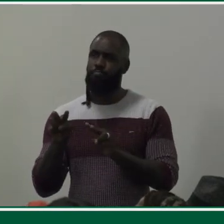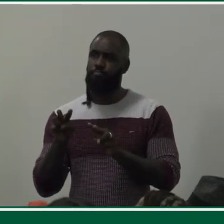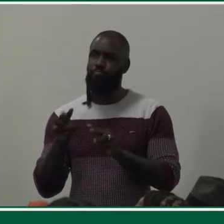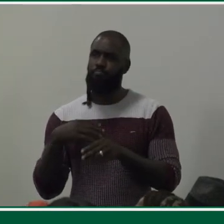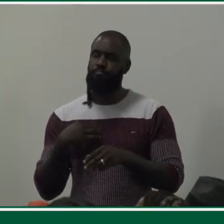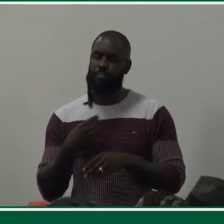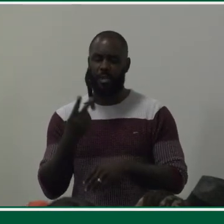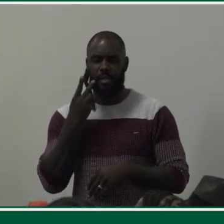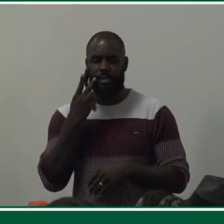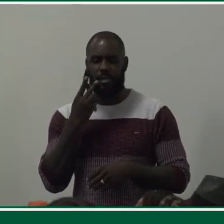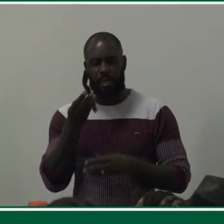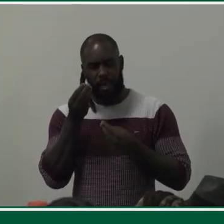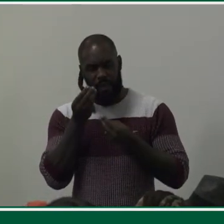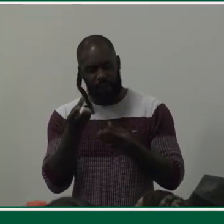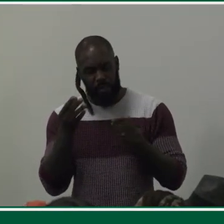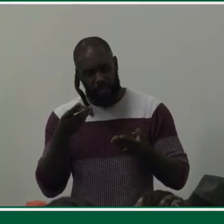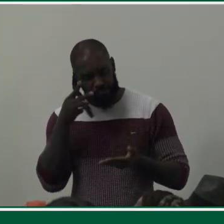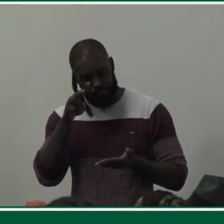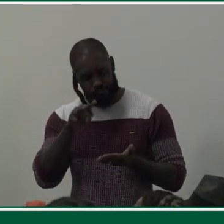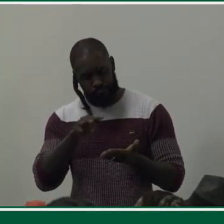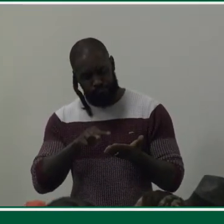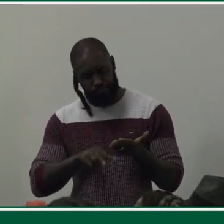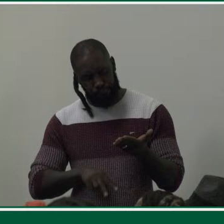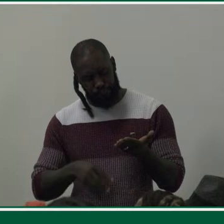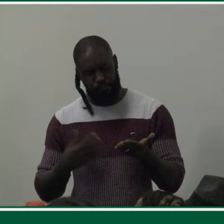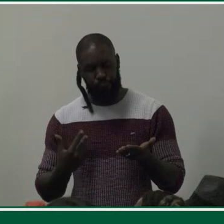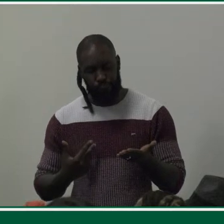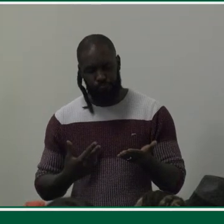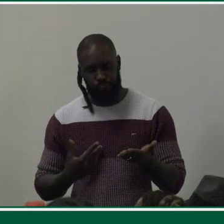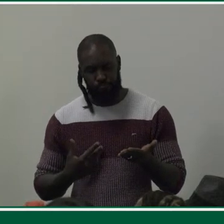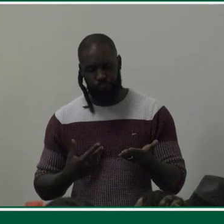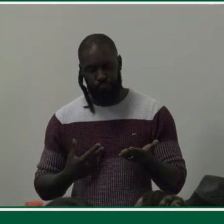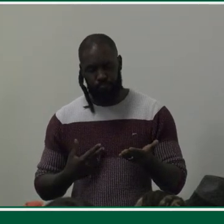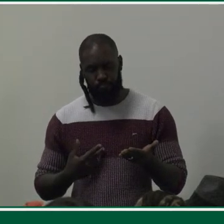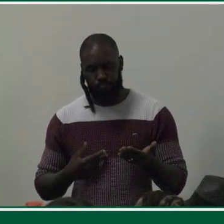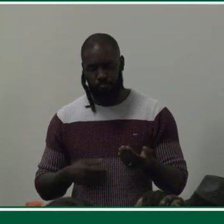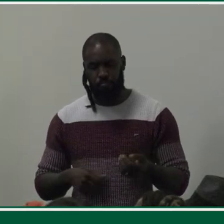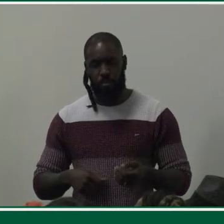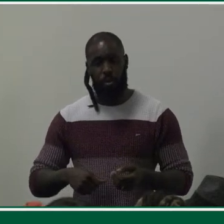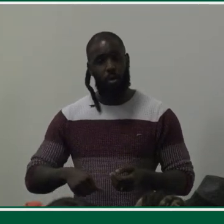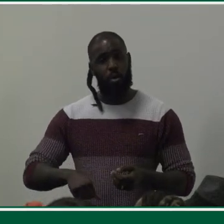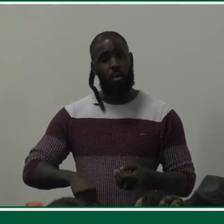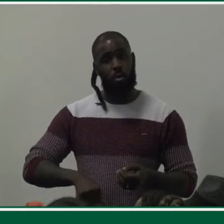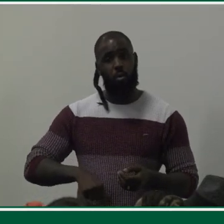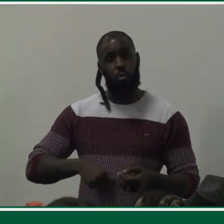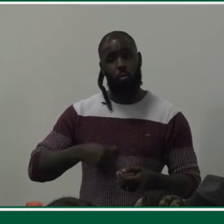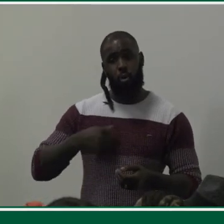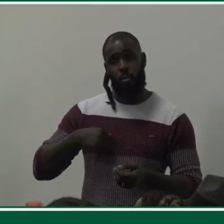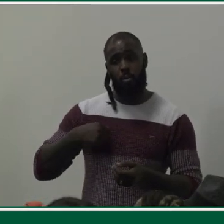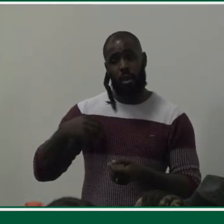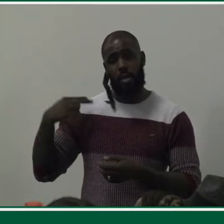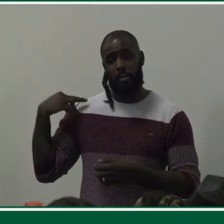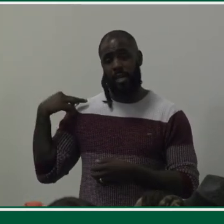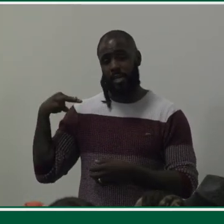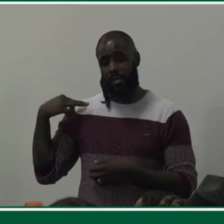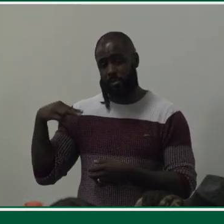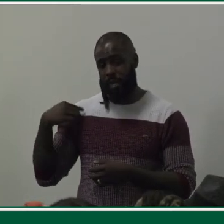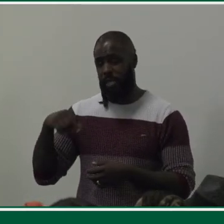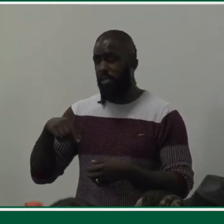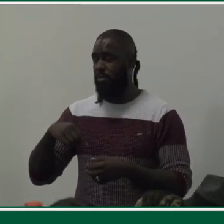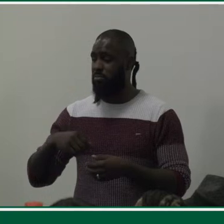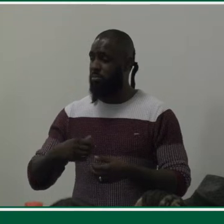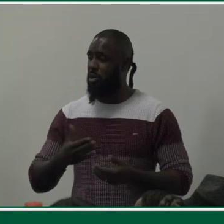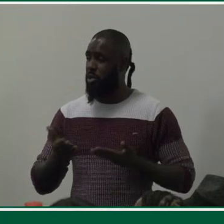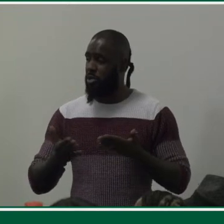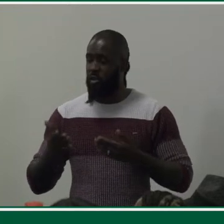our data and realized that we have, you know, we're proud to be a Hispanic-serving institution, which means we have a number of students who